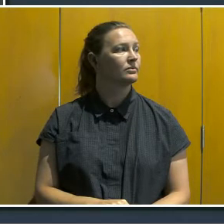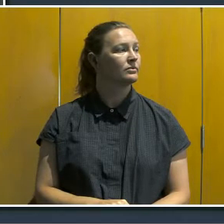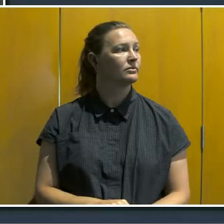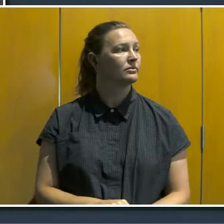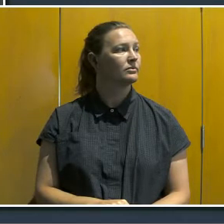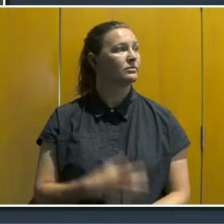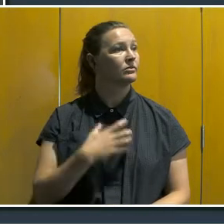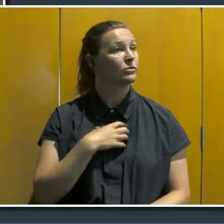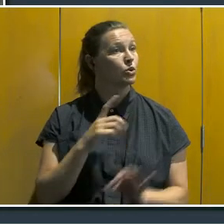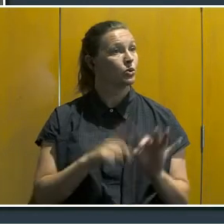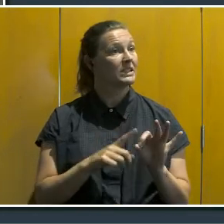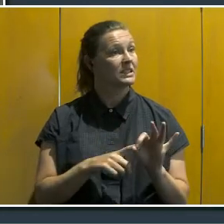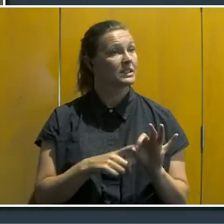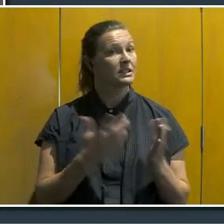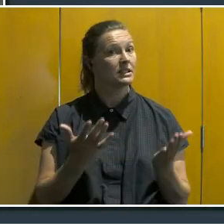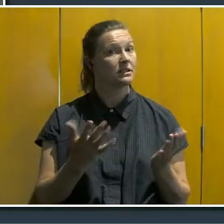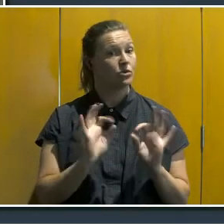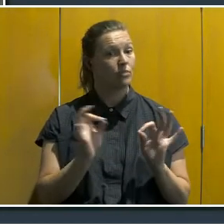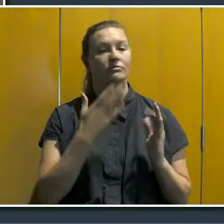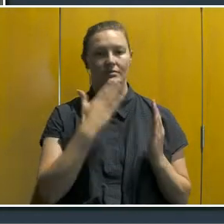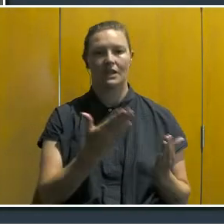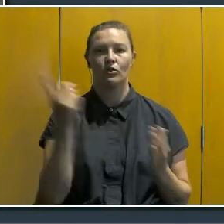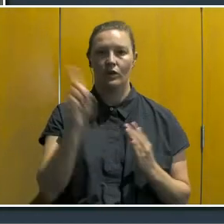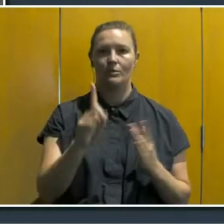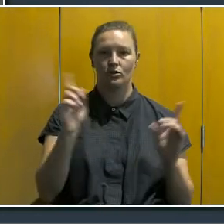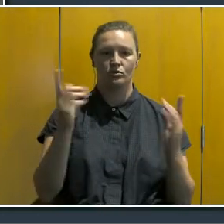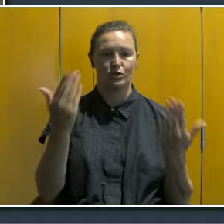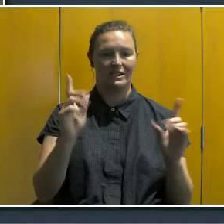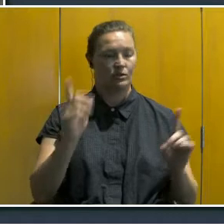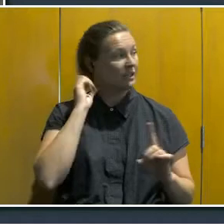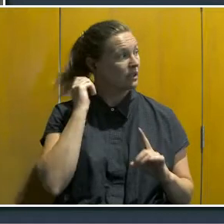There's no further questions. Thank you very much, Craig, for coming to present to us today.